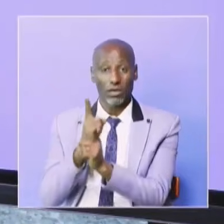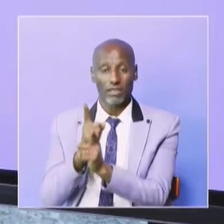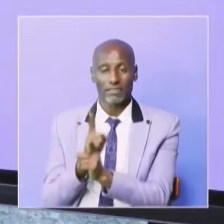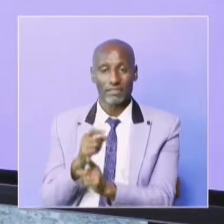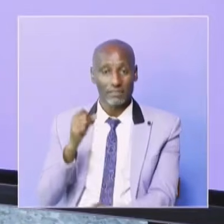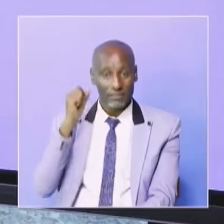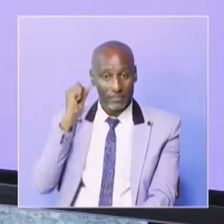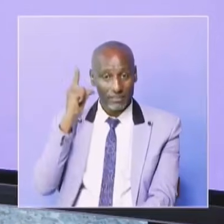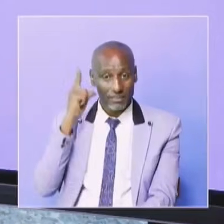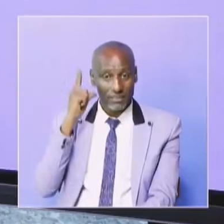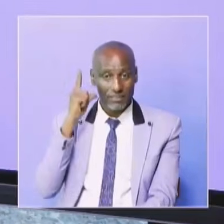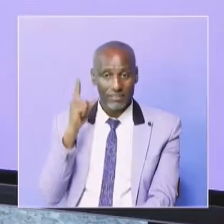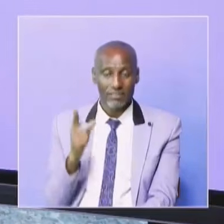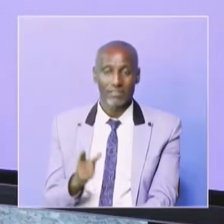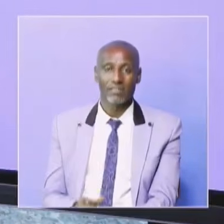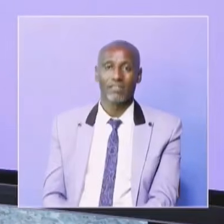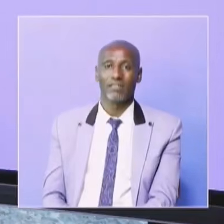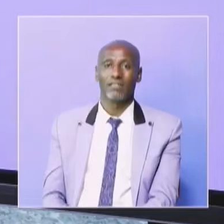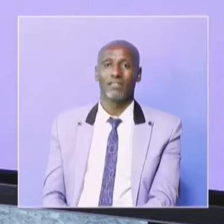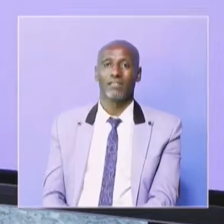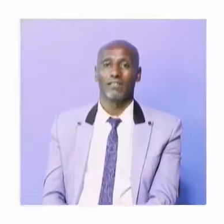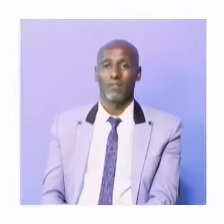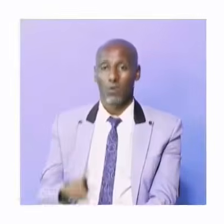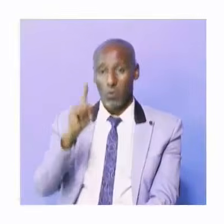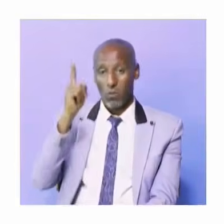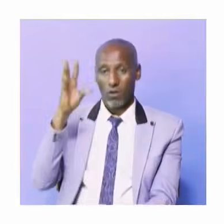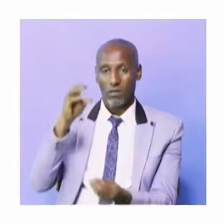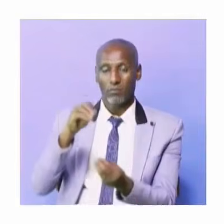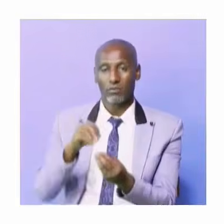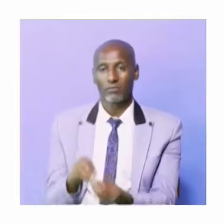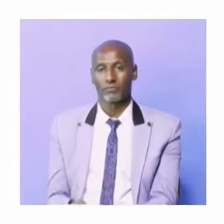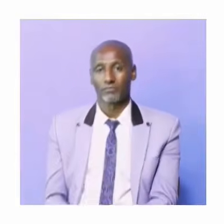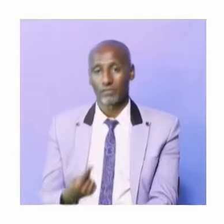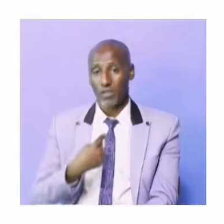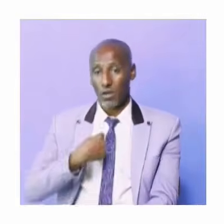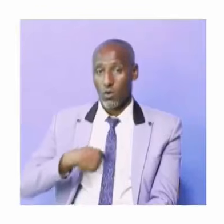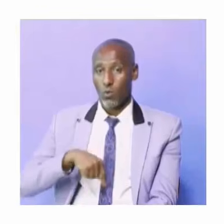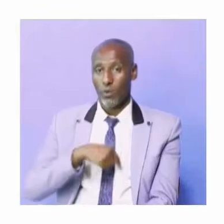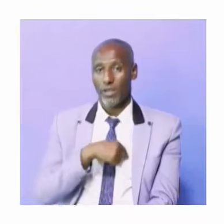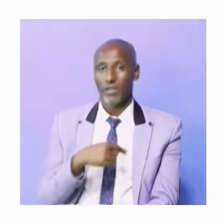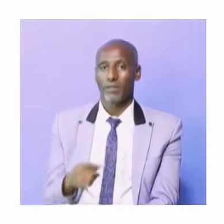Clear? Wonderful. Let's add one more. We